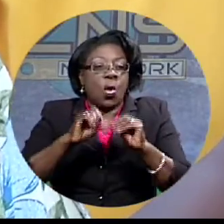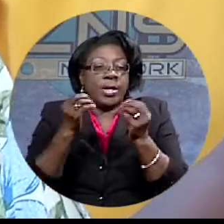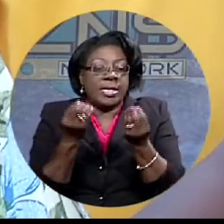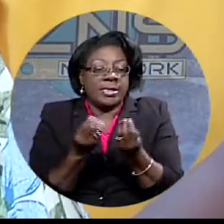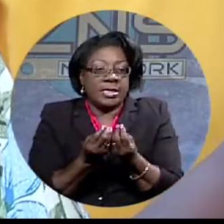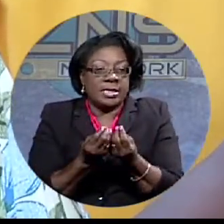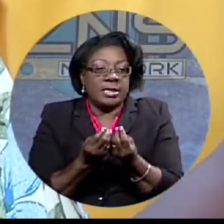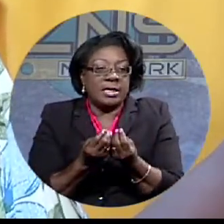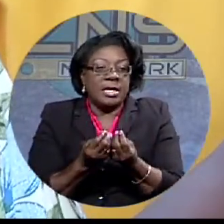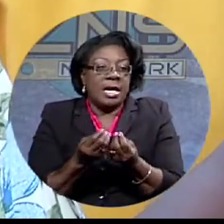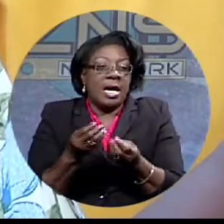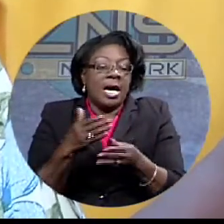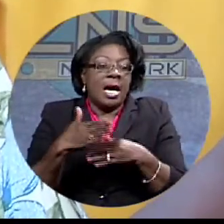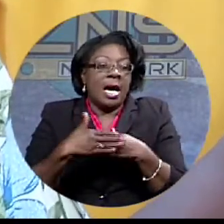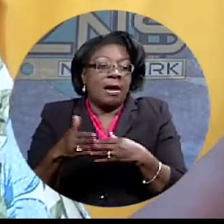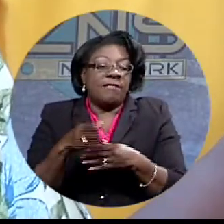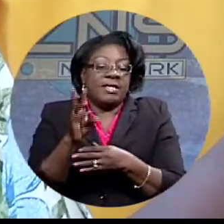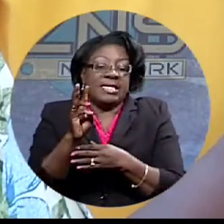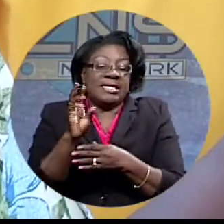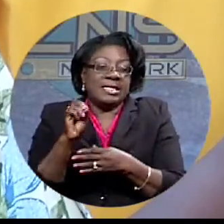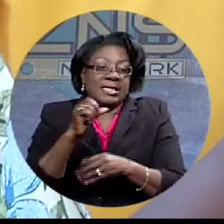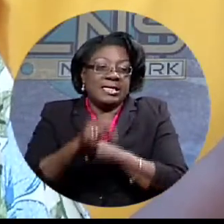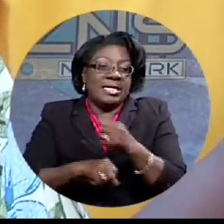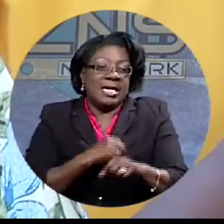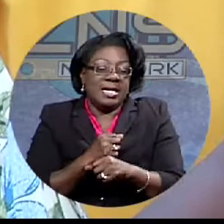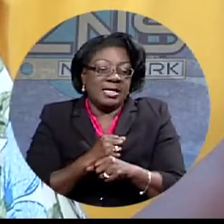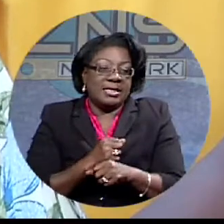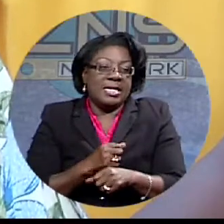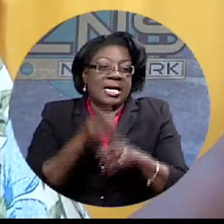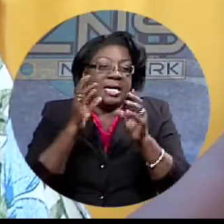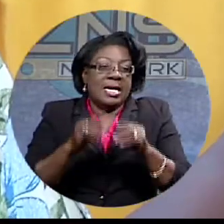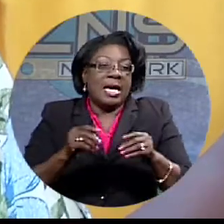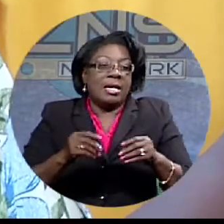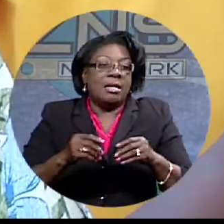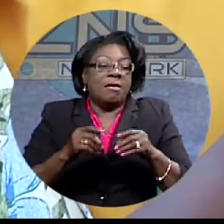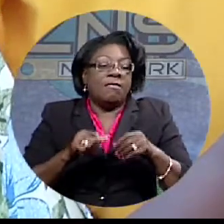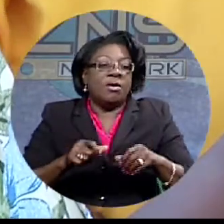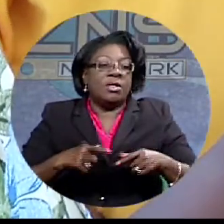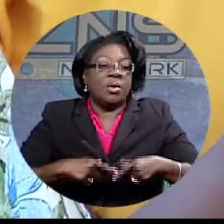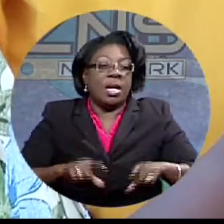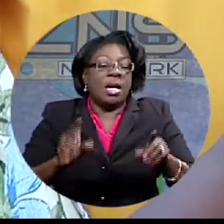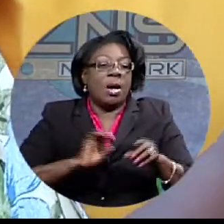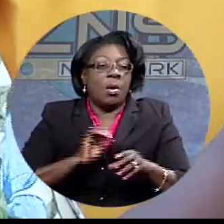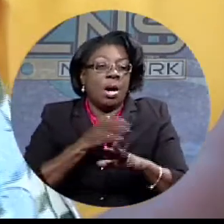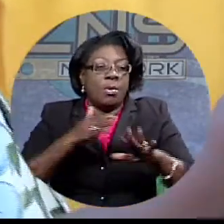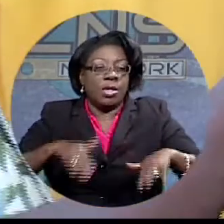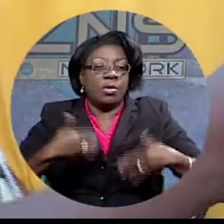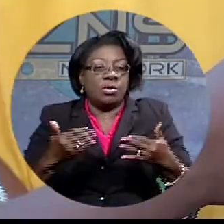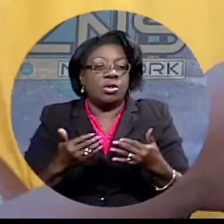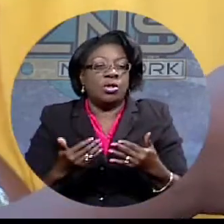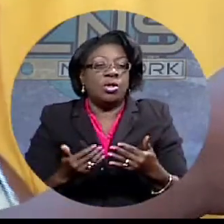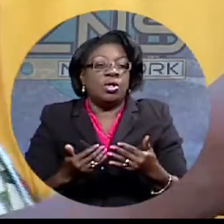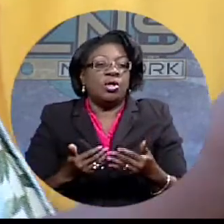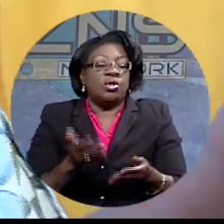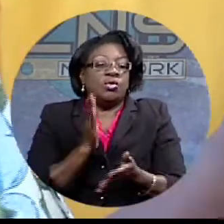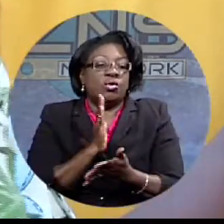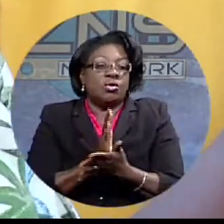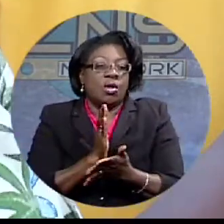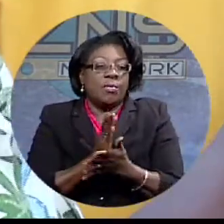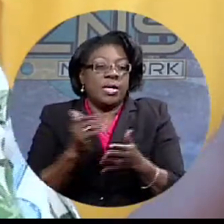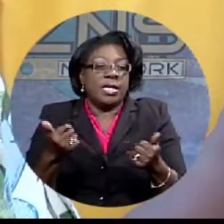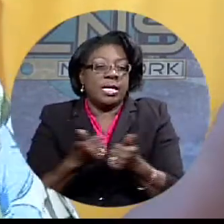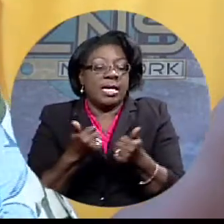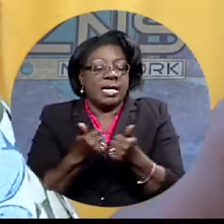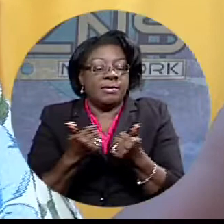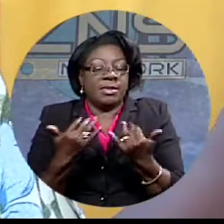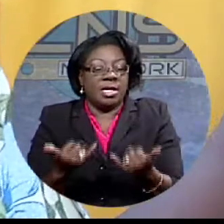years, can afford to allow our youth to be compromised in this position. I want them to work together. I